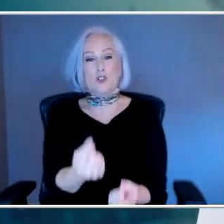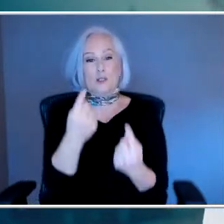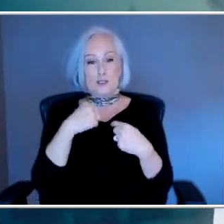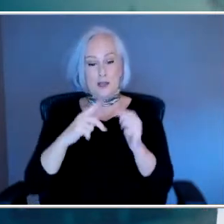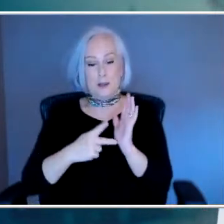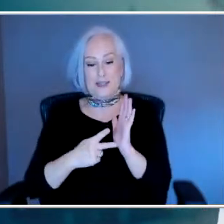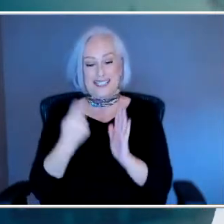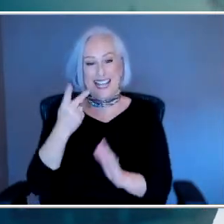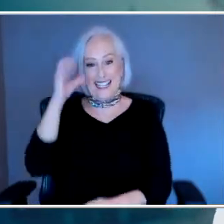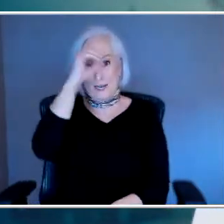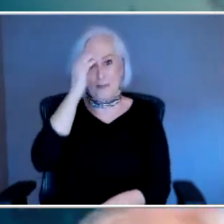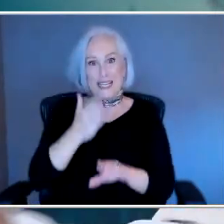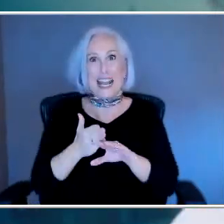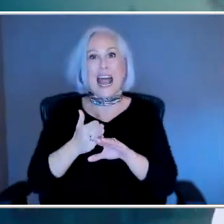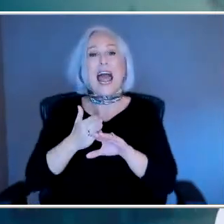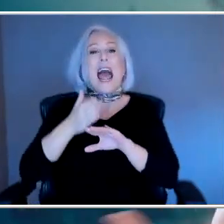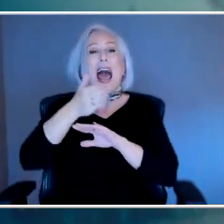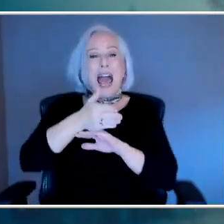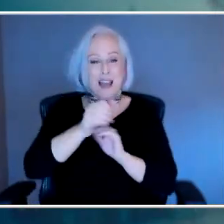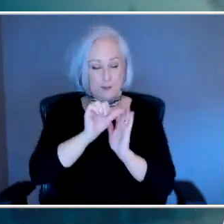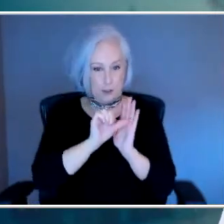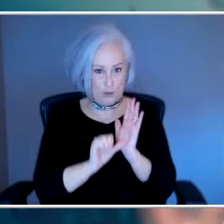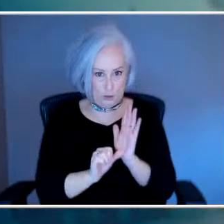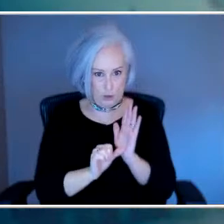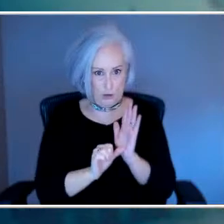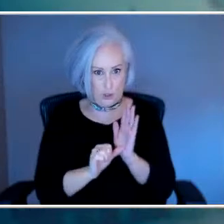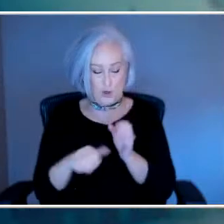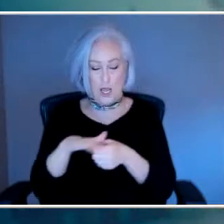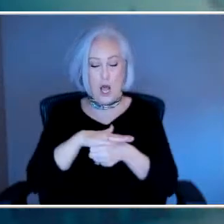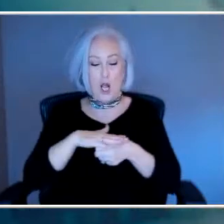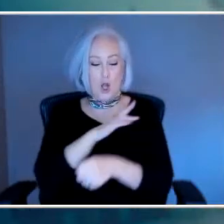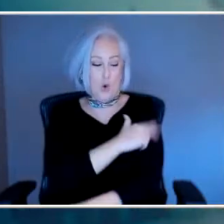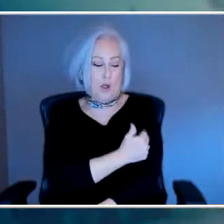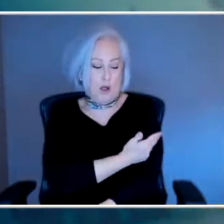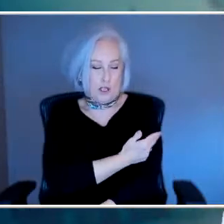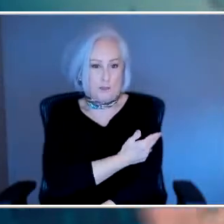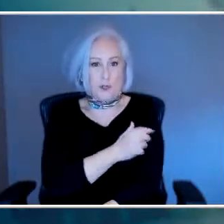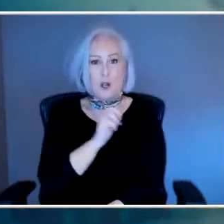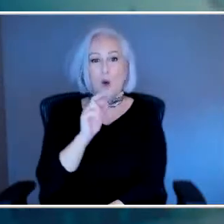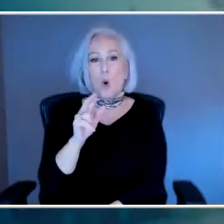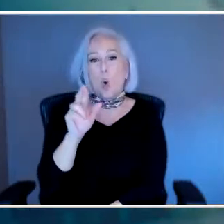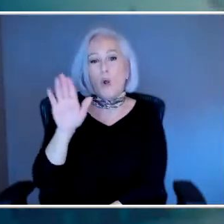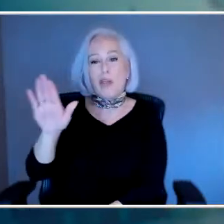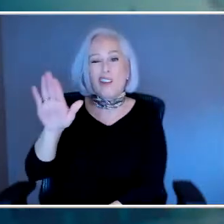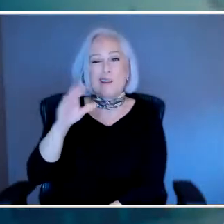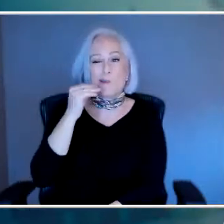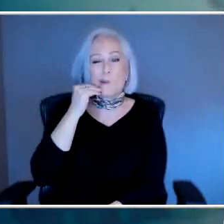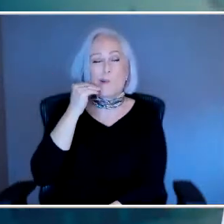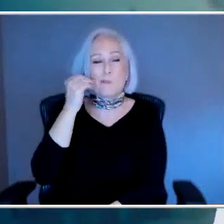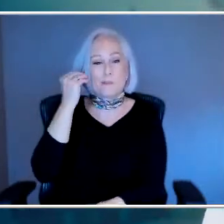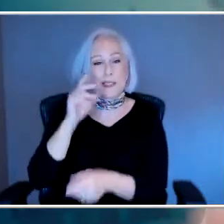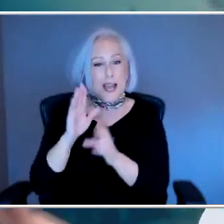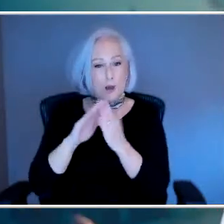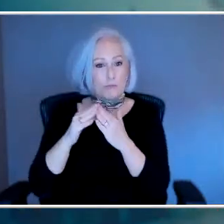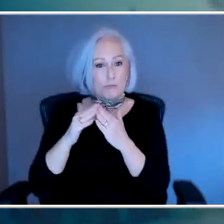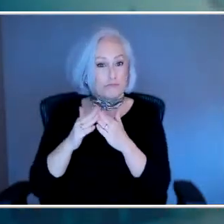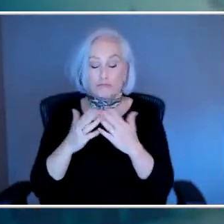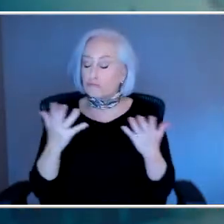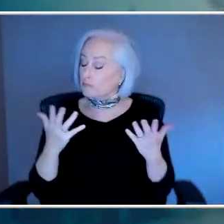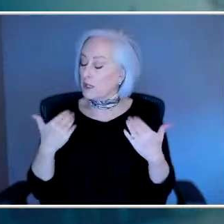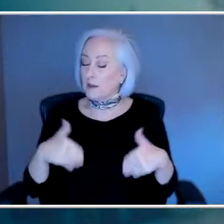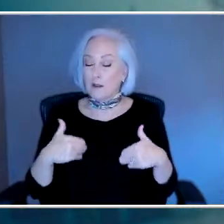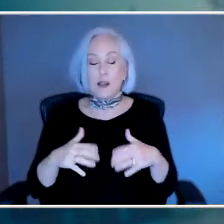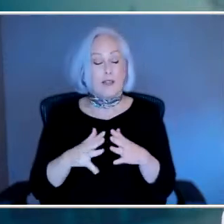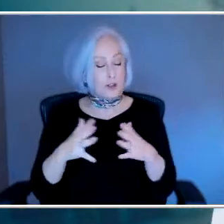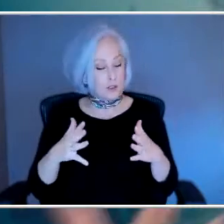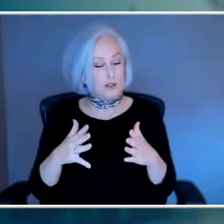had surgery at maybe a local hospital or a hospital in their hometown. And there are many wonderful and talented surgeons at these other